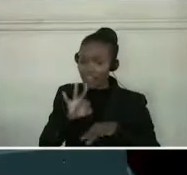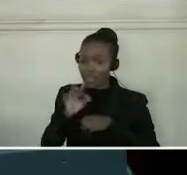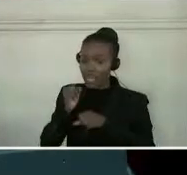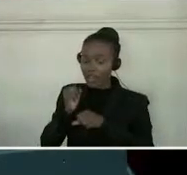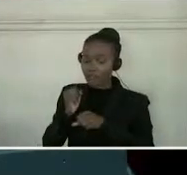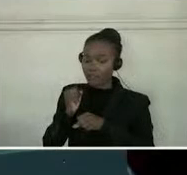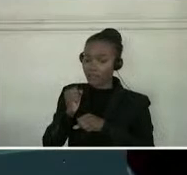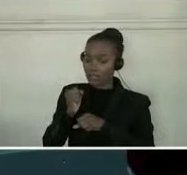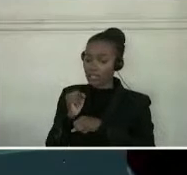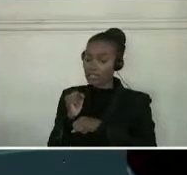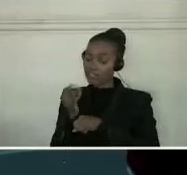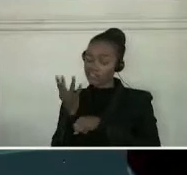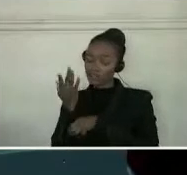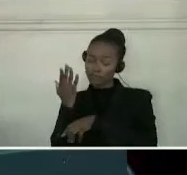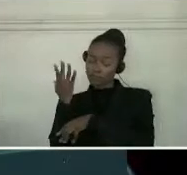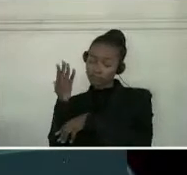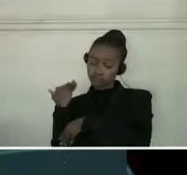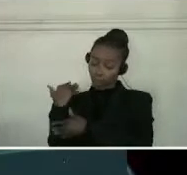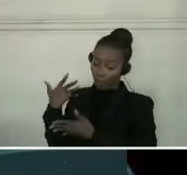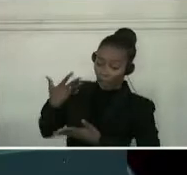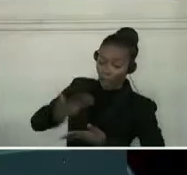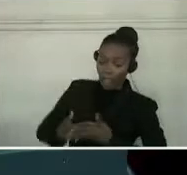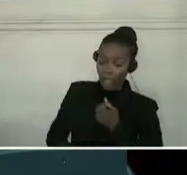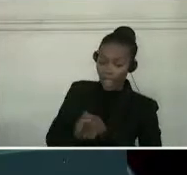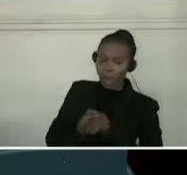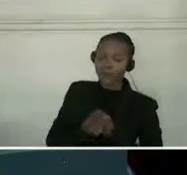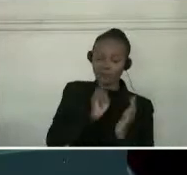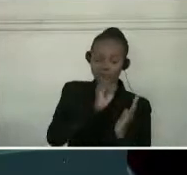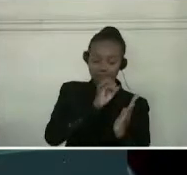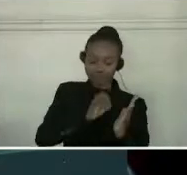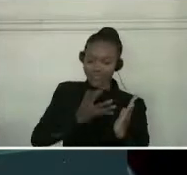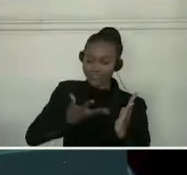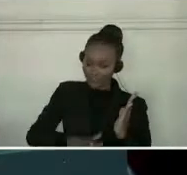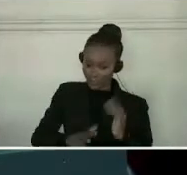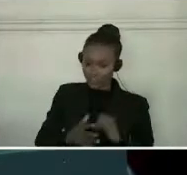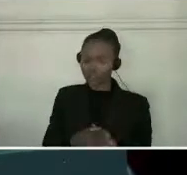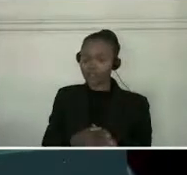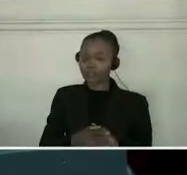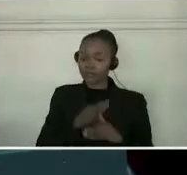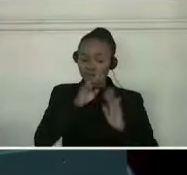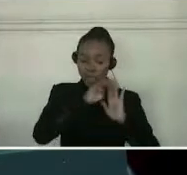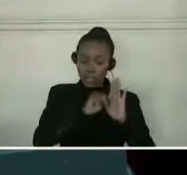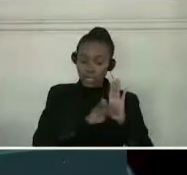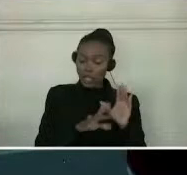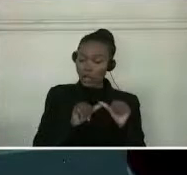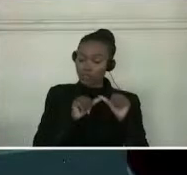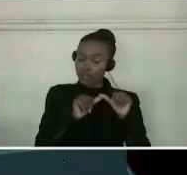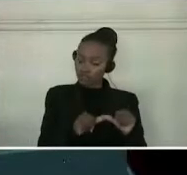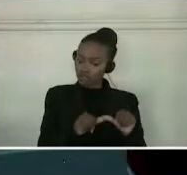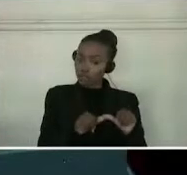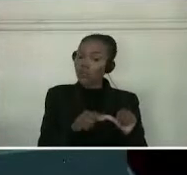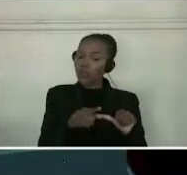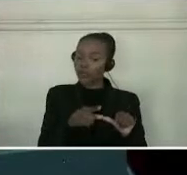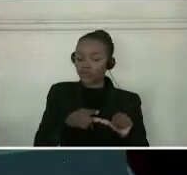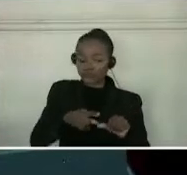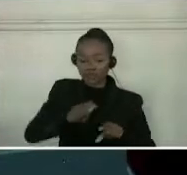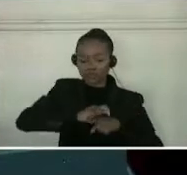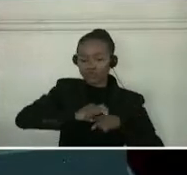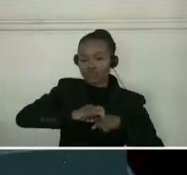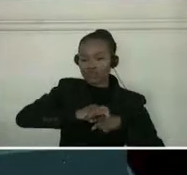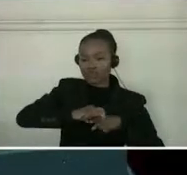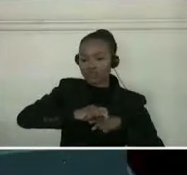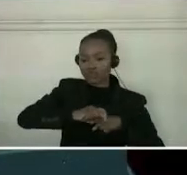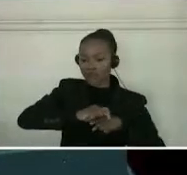records management units continue with its programs to train government administrators staff